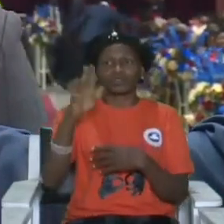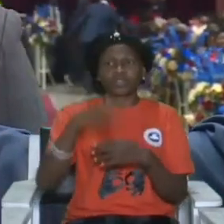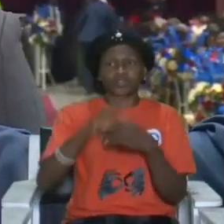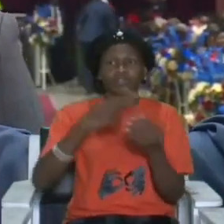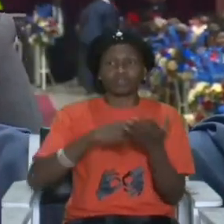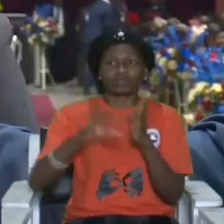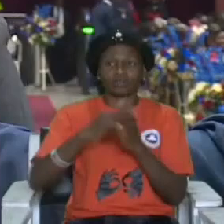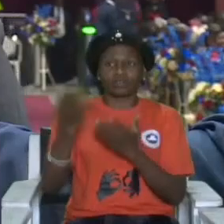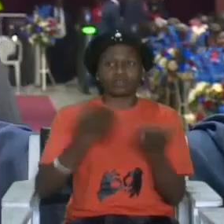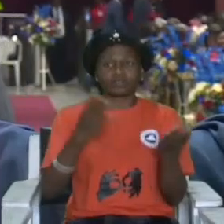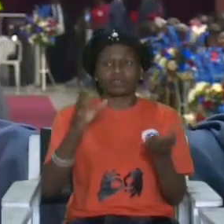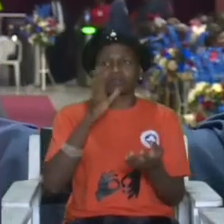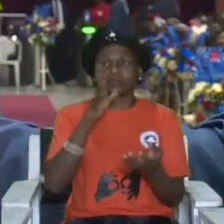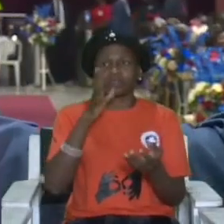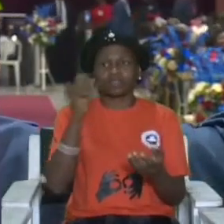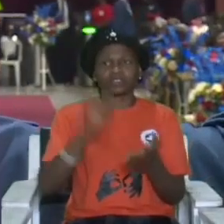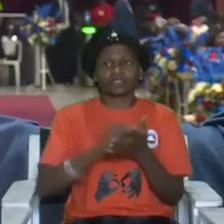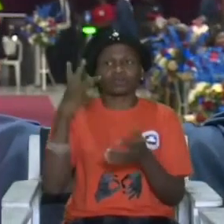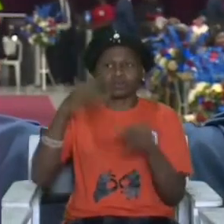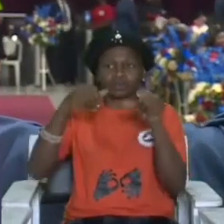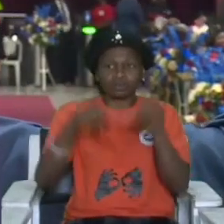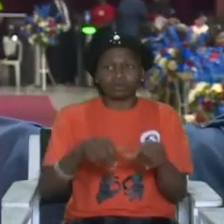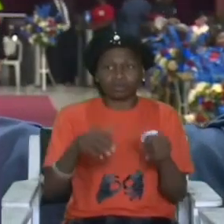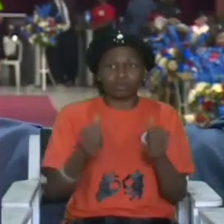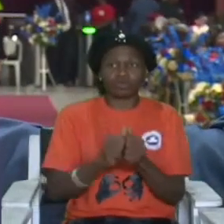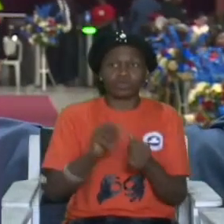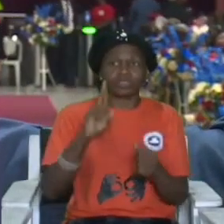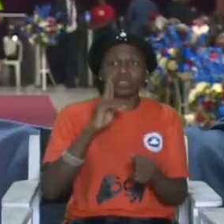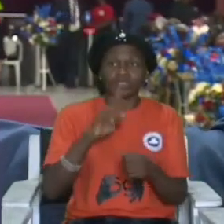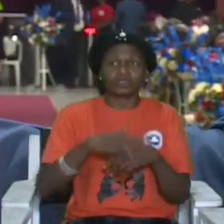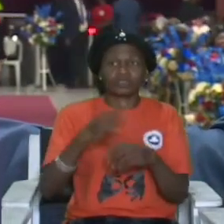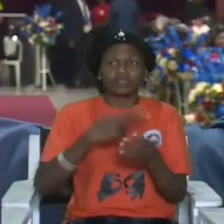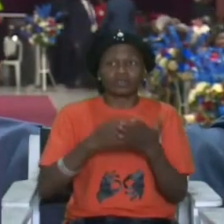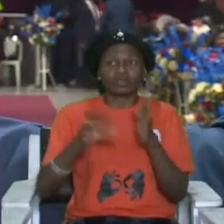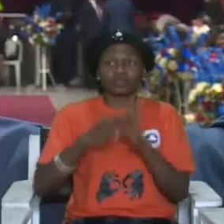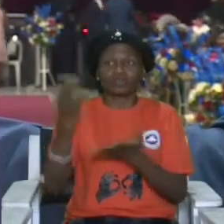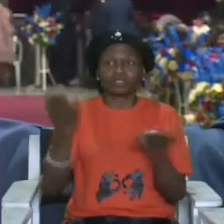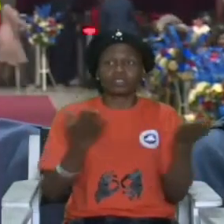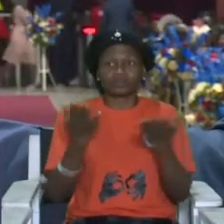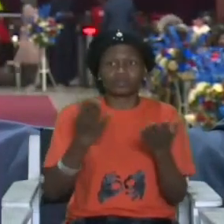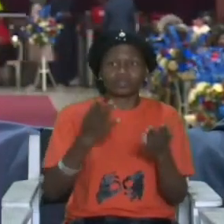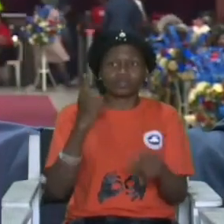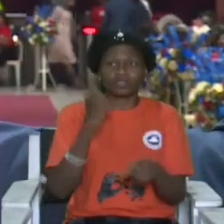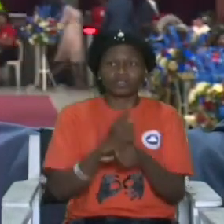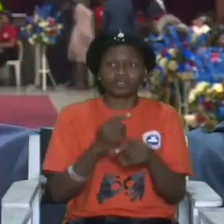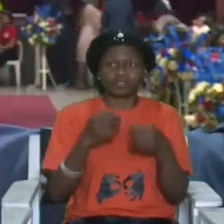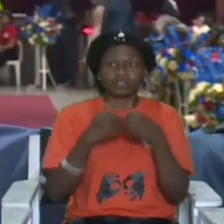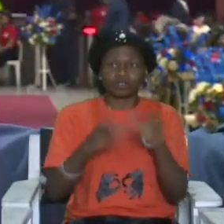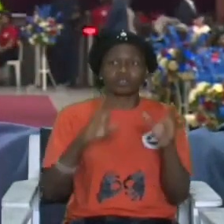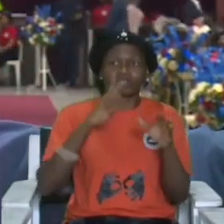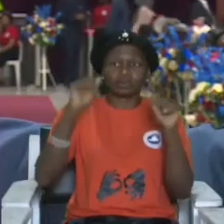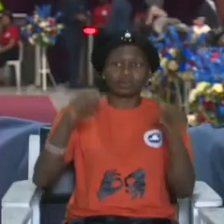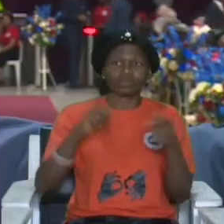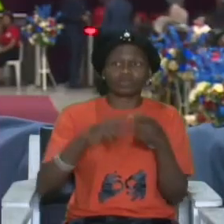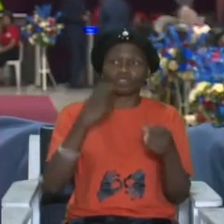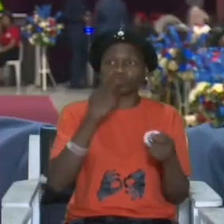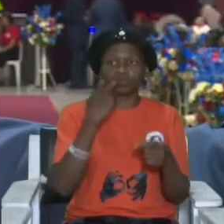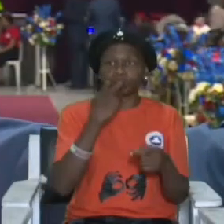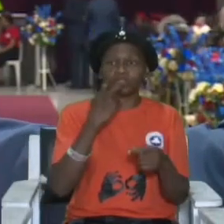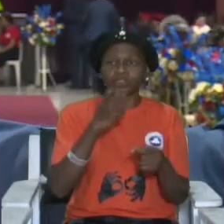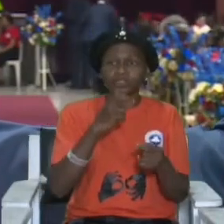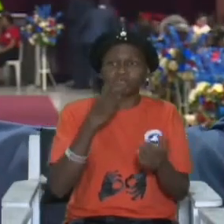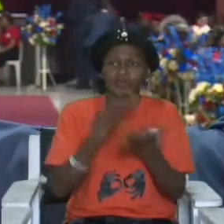service, my mom, who was staying with me just after the Holy Ghost service, just lost ability to speak